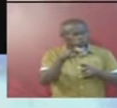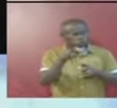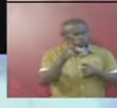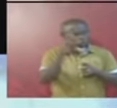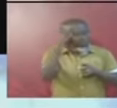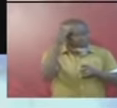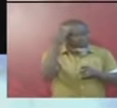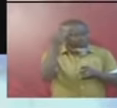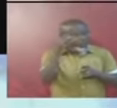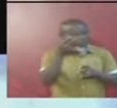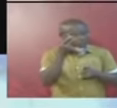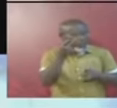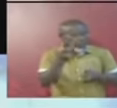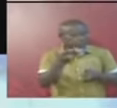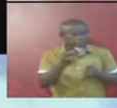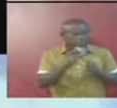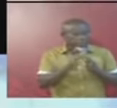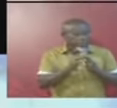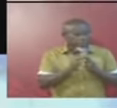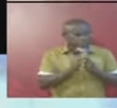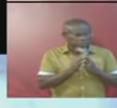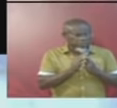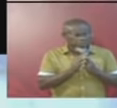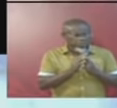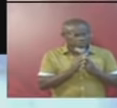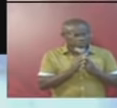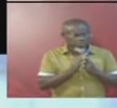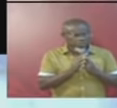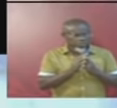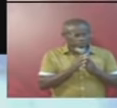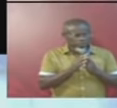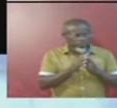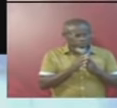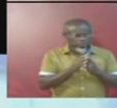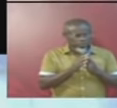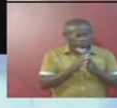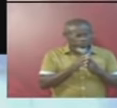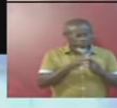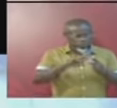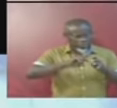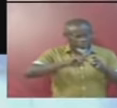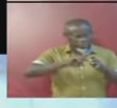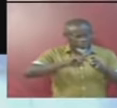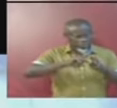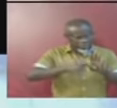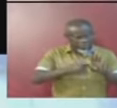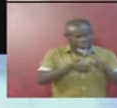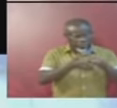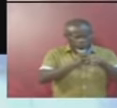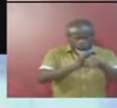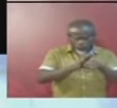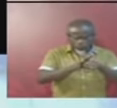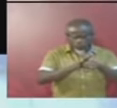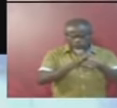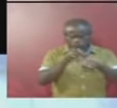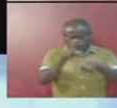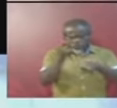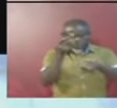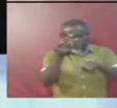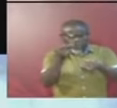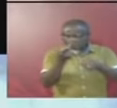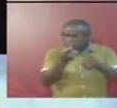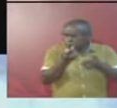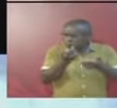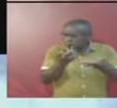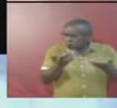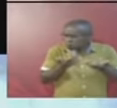health disorders have you been able to detect so far since the beginning of the pandemic? And how concerned are